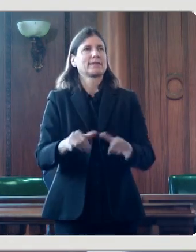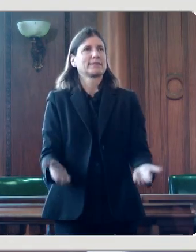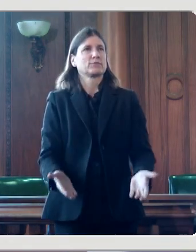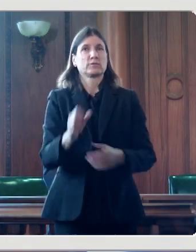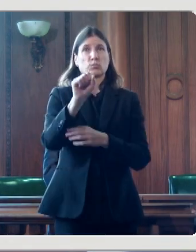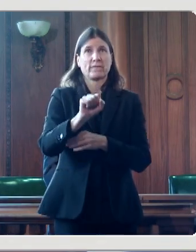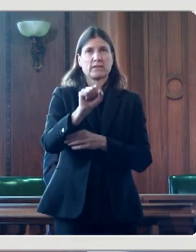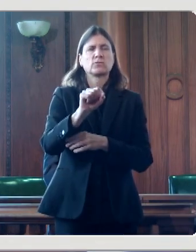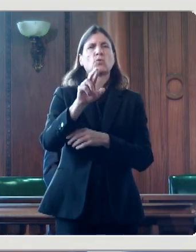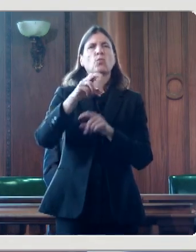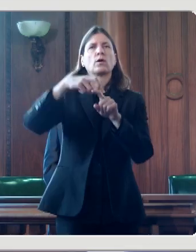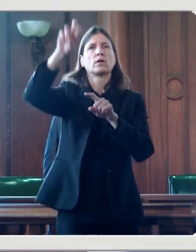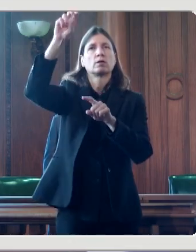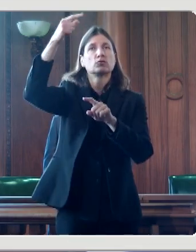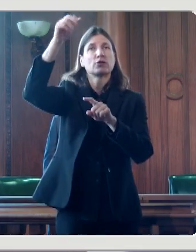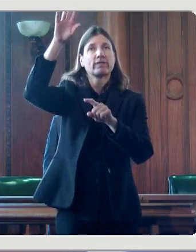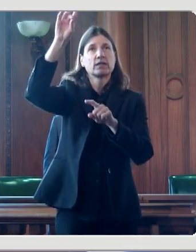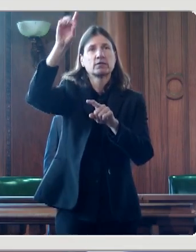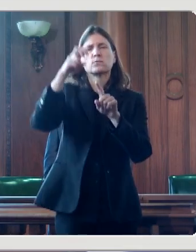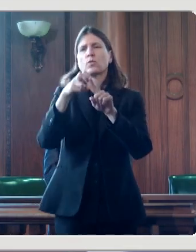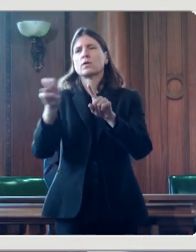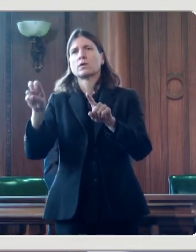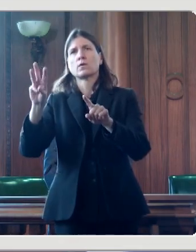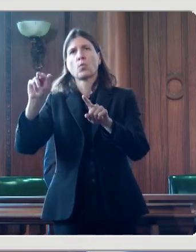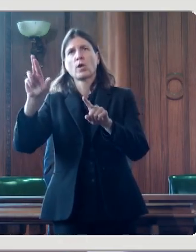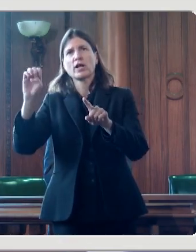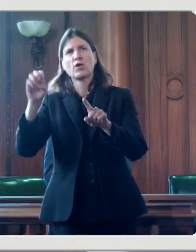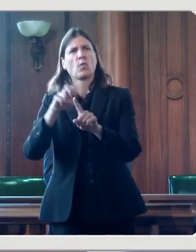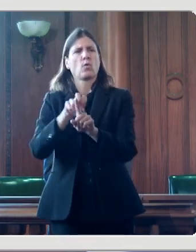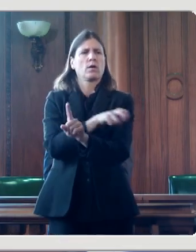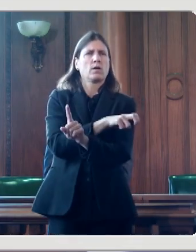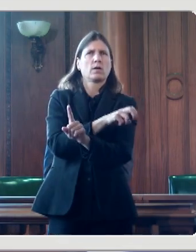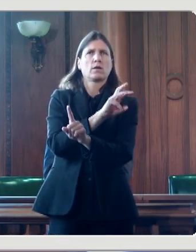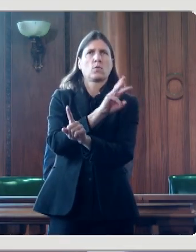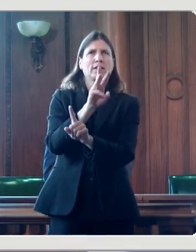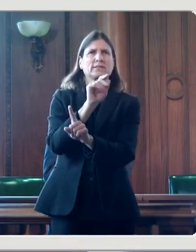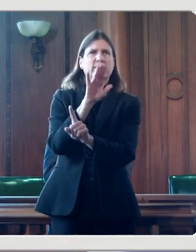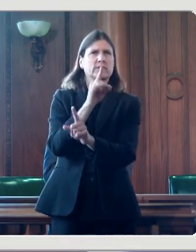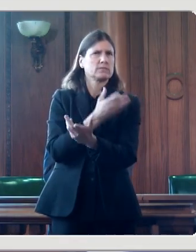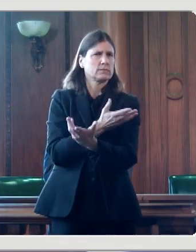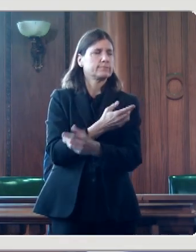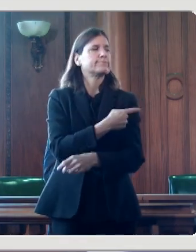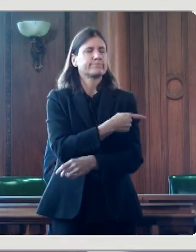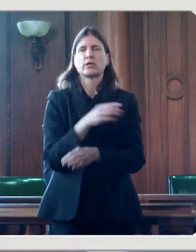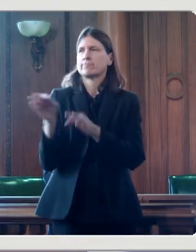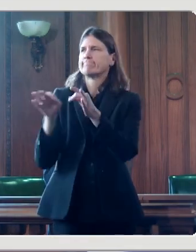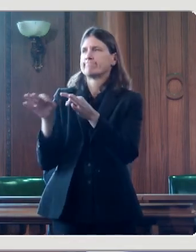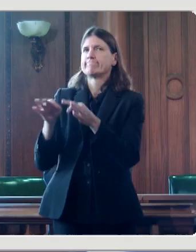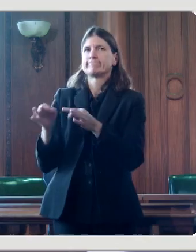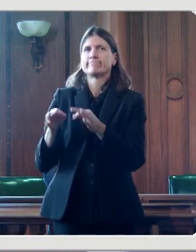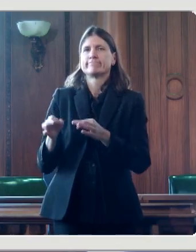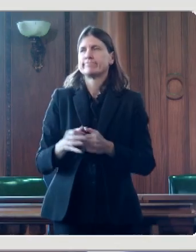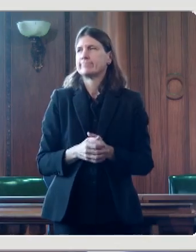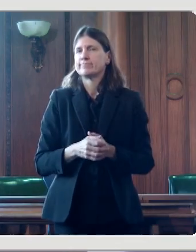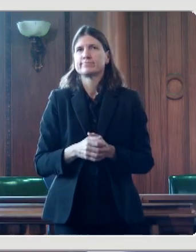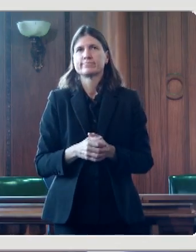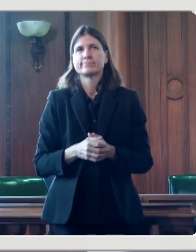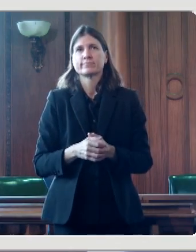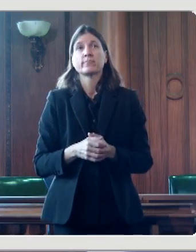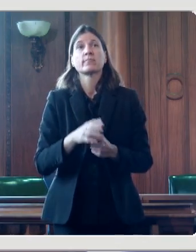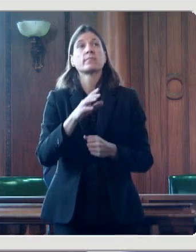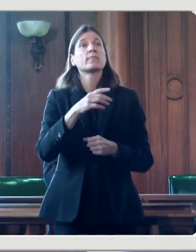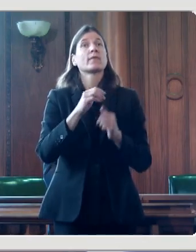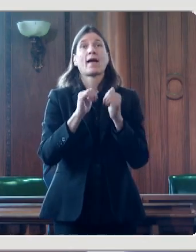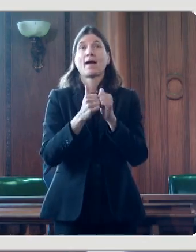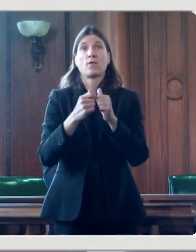three community hospitals before, too. Right. There have been a couple of things that we've instituted. First, of course, people do show up in the emergency rooms of all of